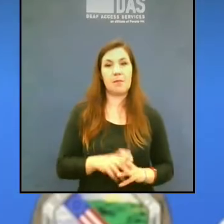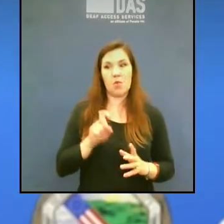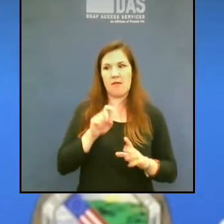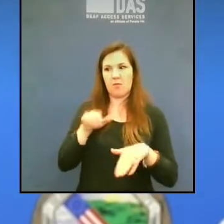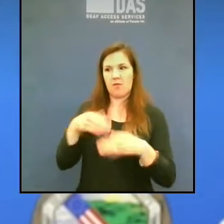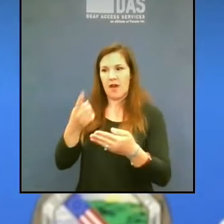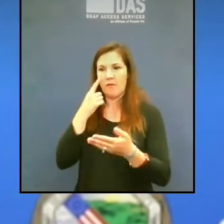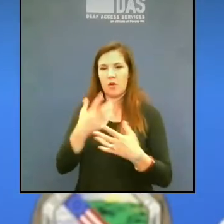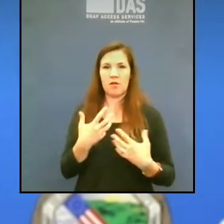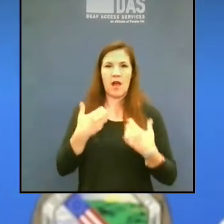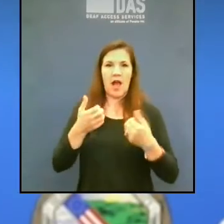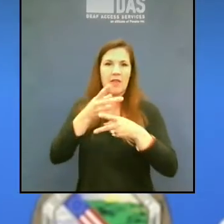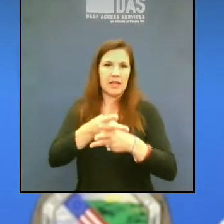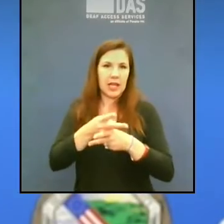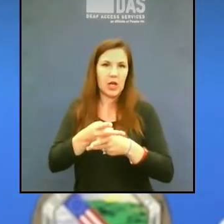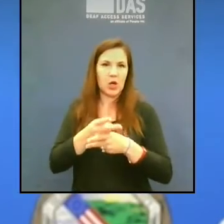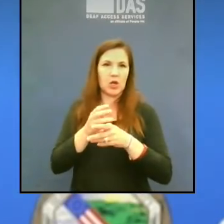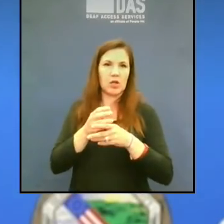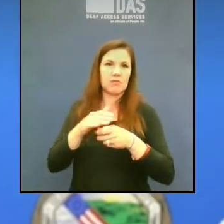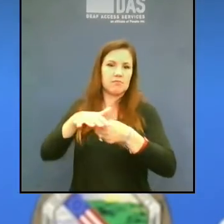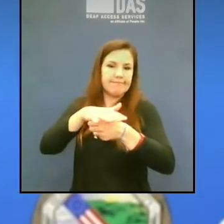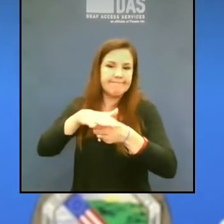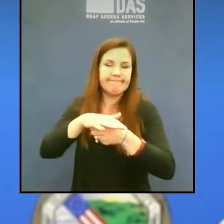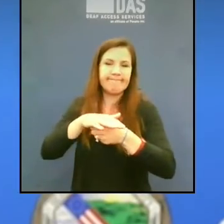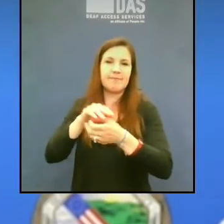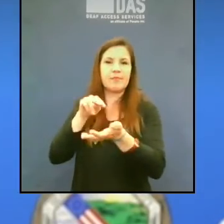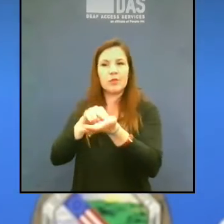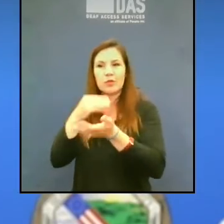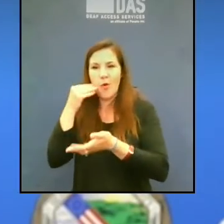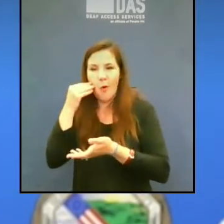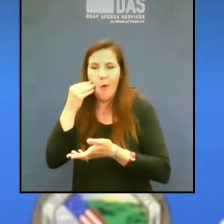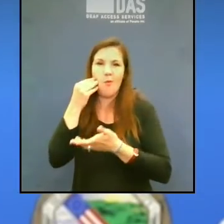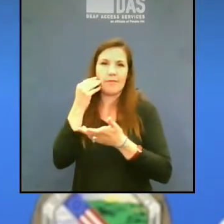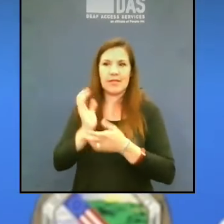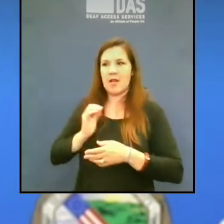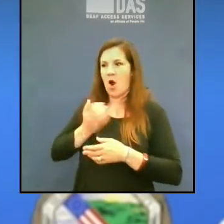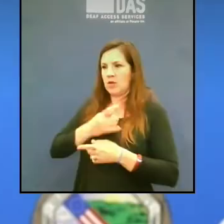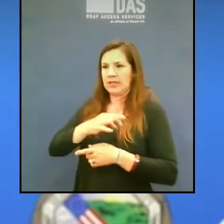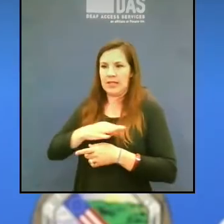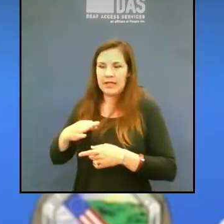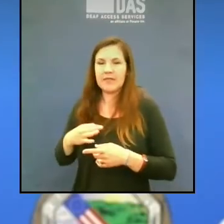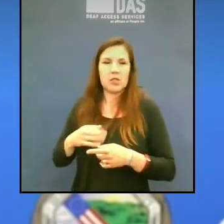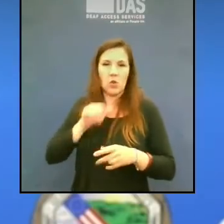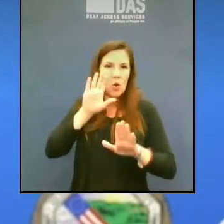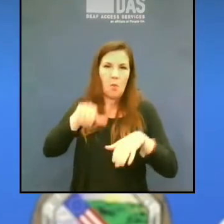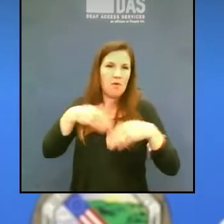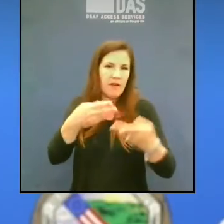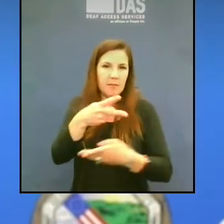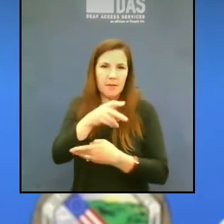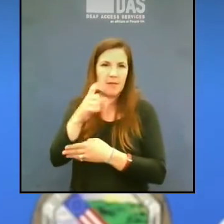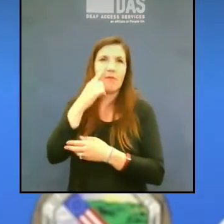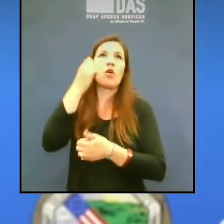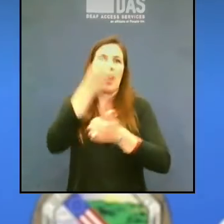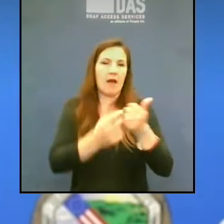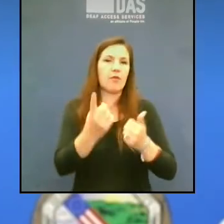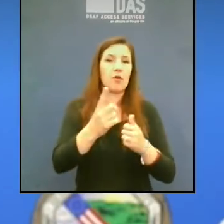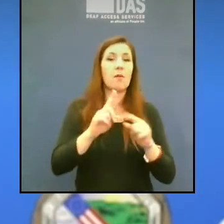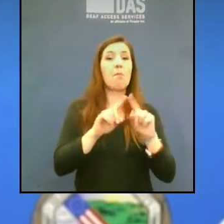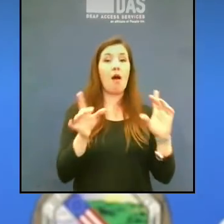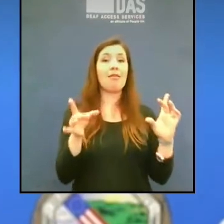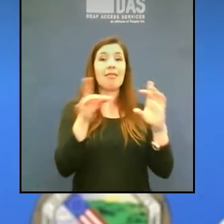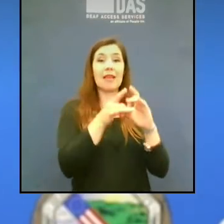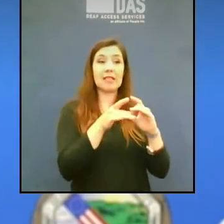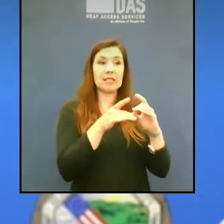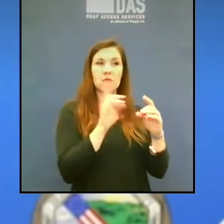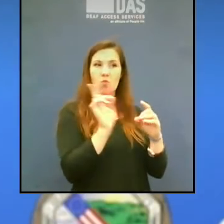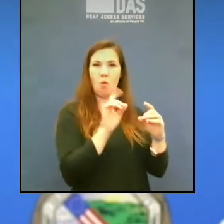organizations, nursing homes, and hospitals, as well as our own folks. So we do not provide PPE to everyone, but we do provide links to